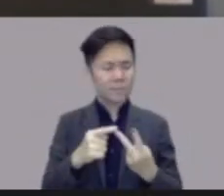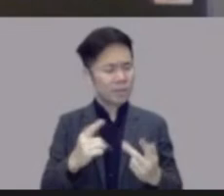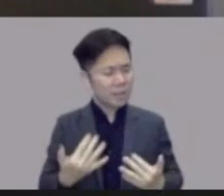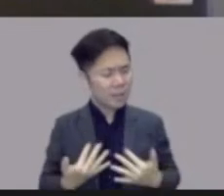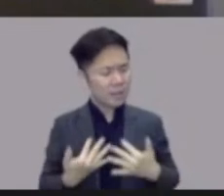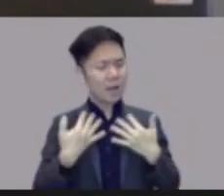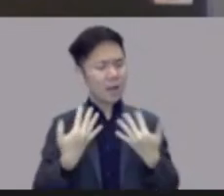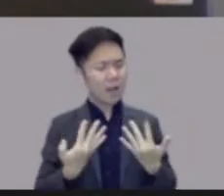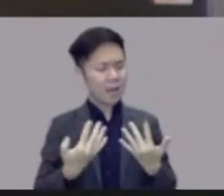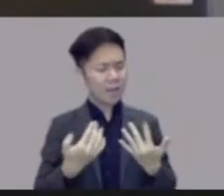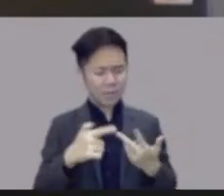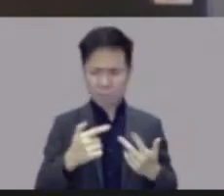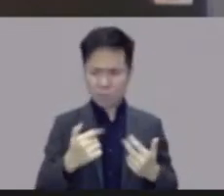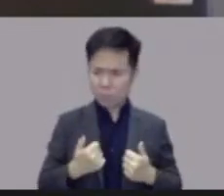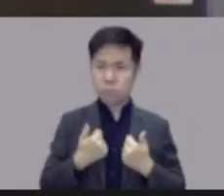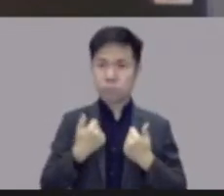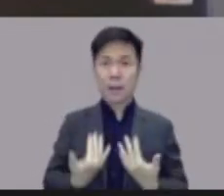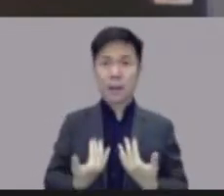survival